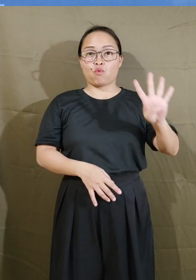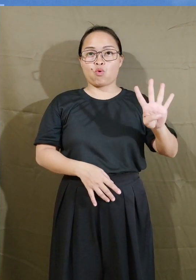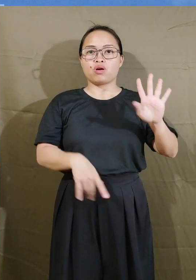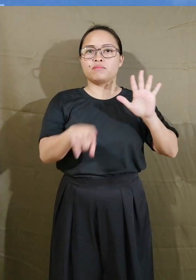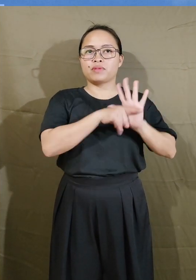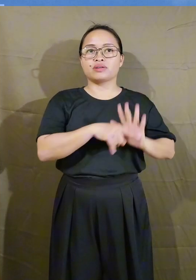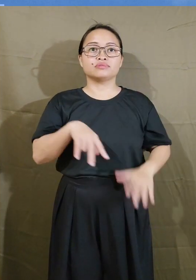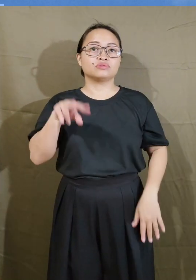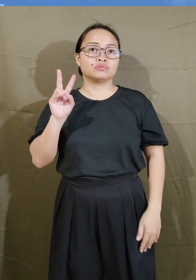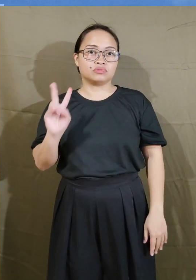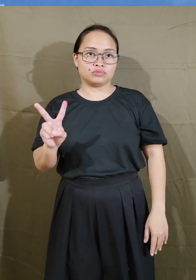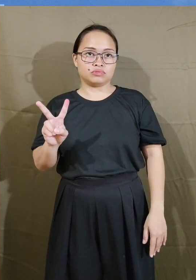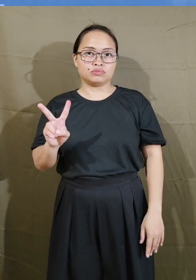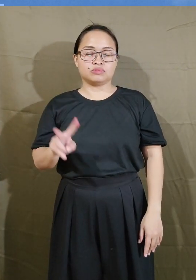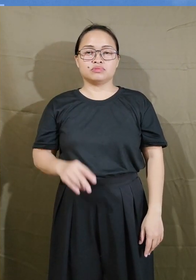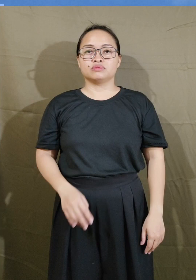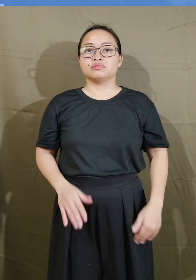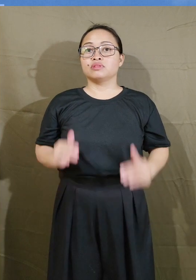minus 2,